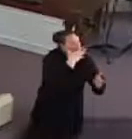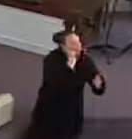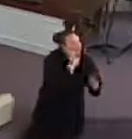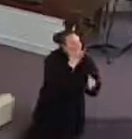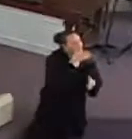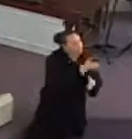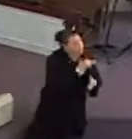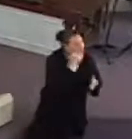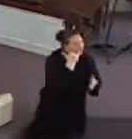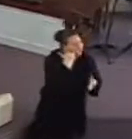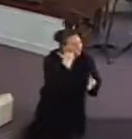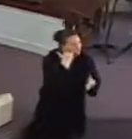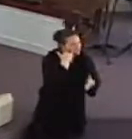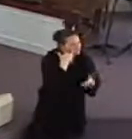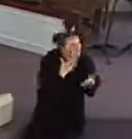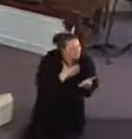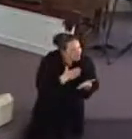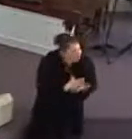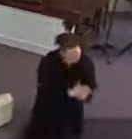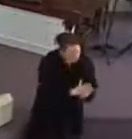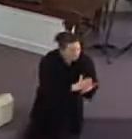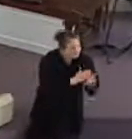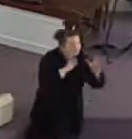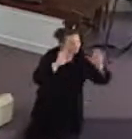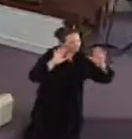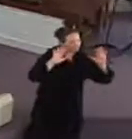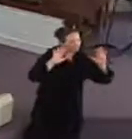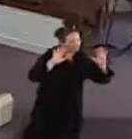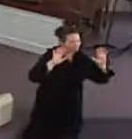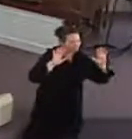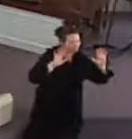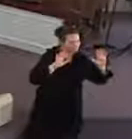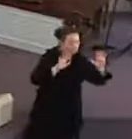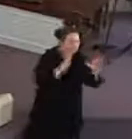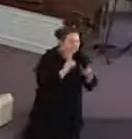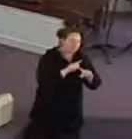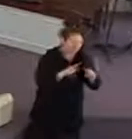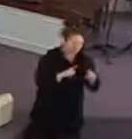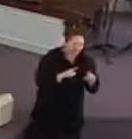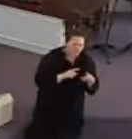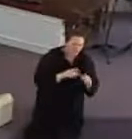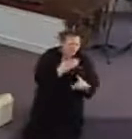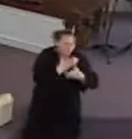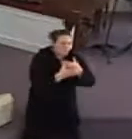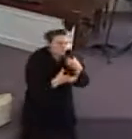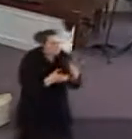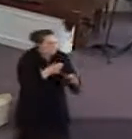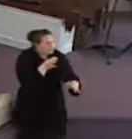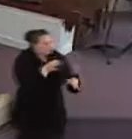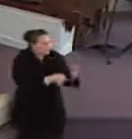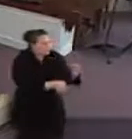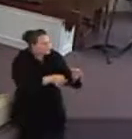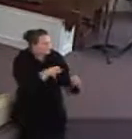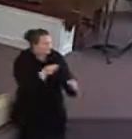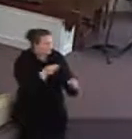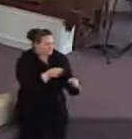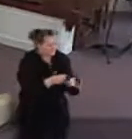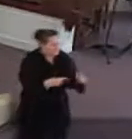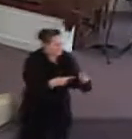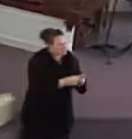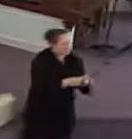let them. But we cry for justice. Justice is that that word that cries out to us and says, I